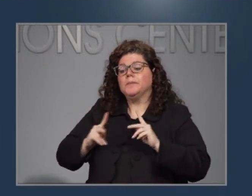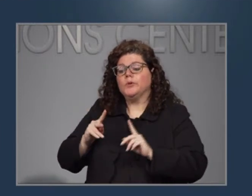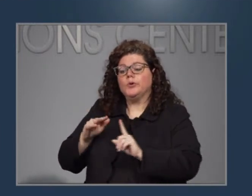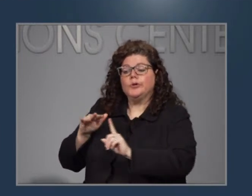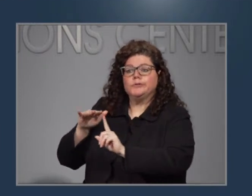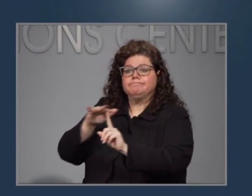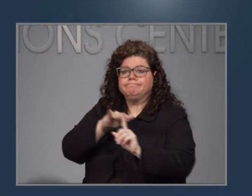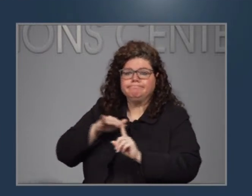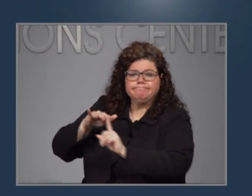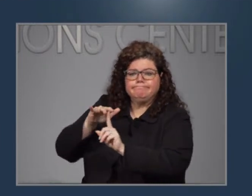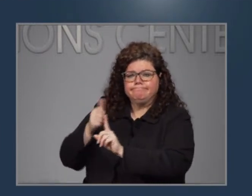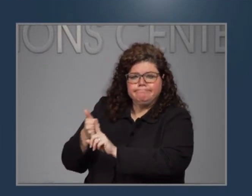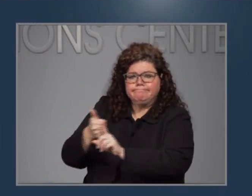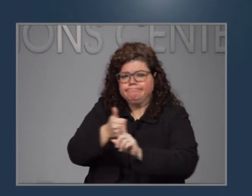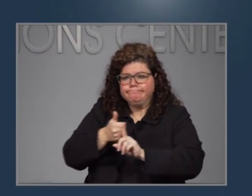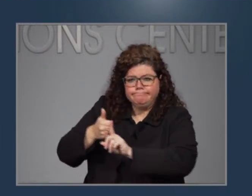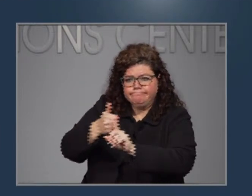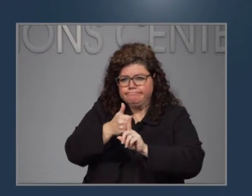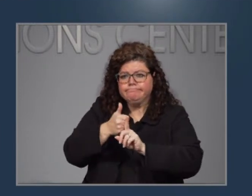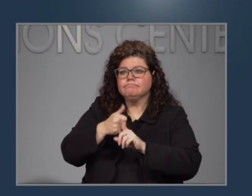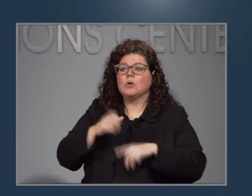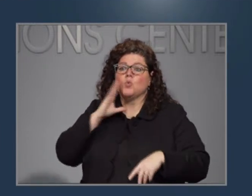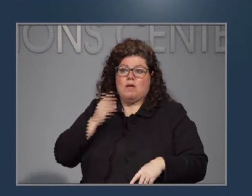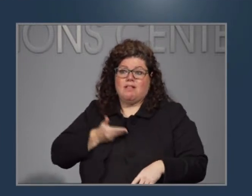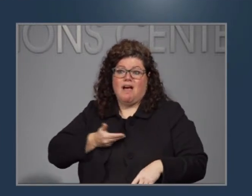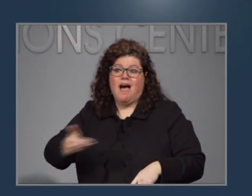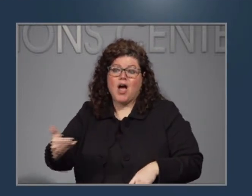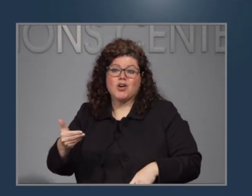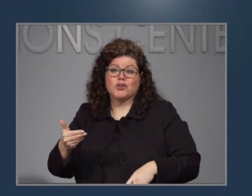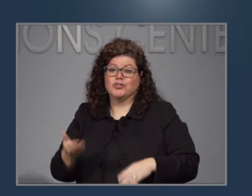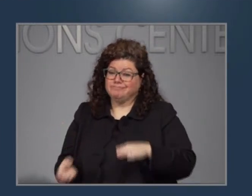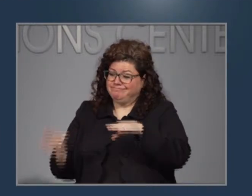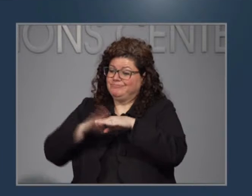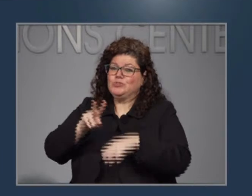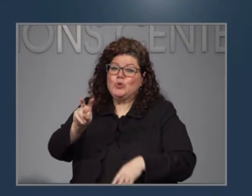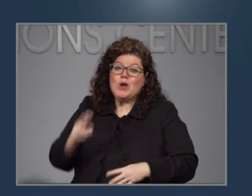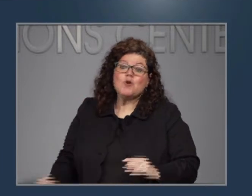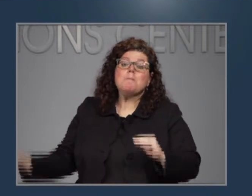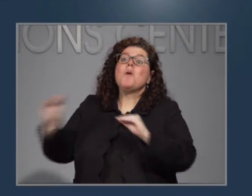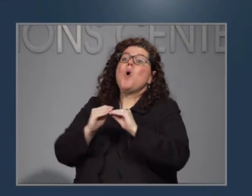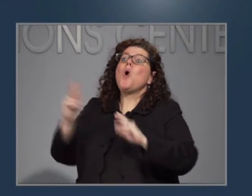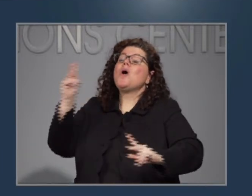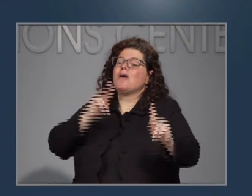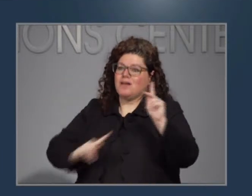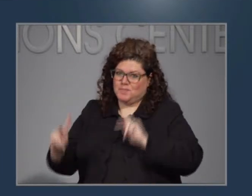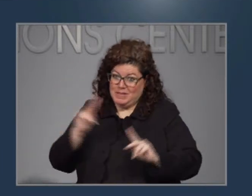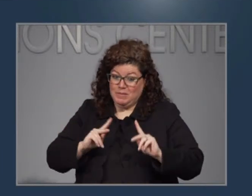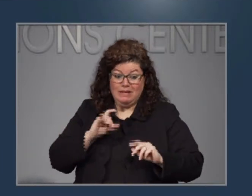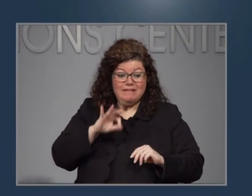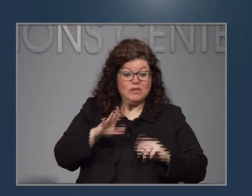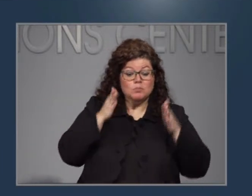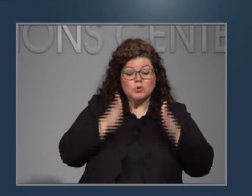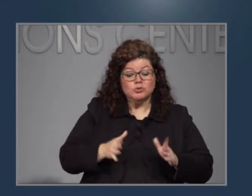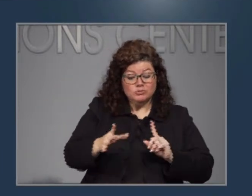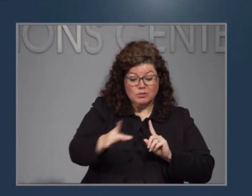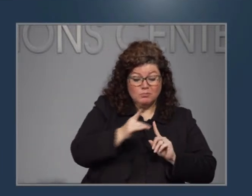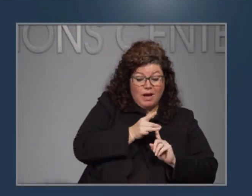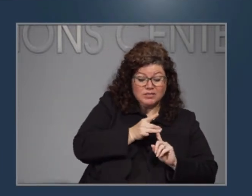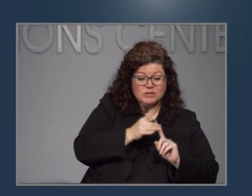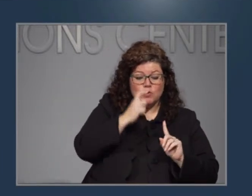health departments and are in the process of adding even another 200 to meet the ongoing need of our local health